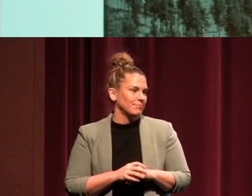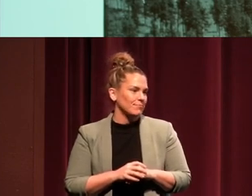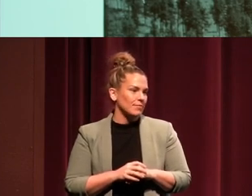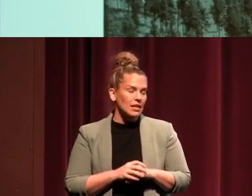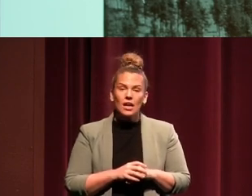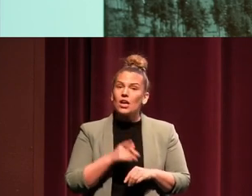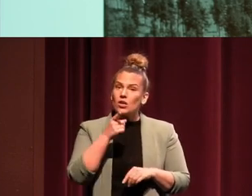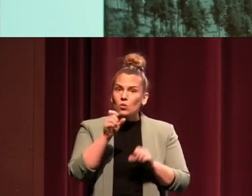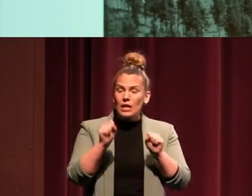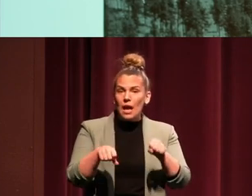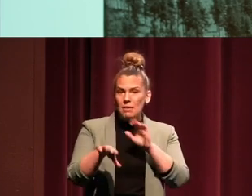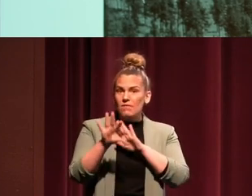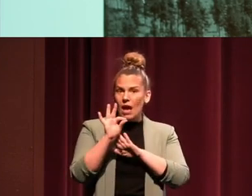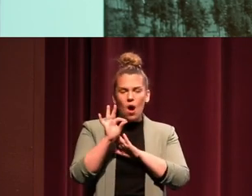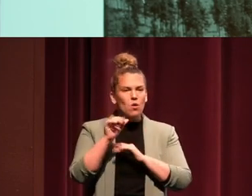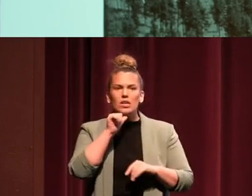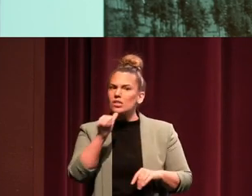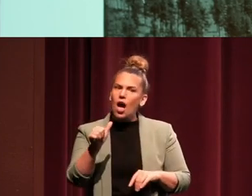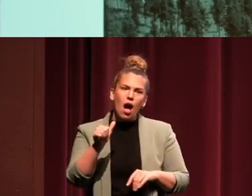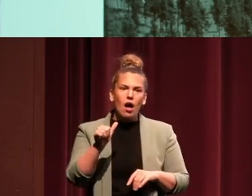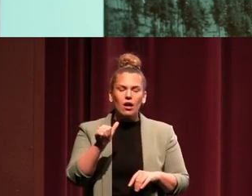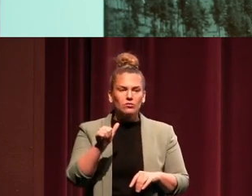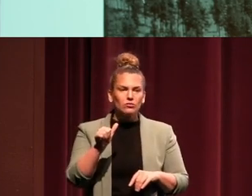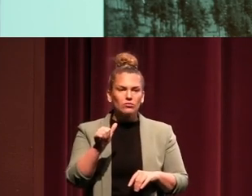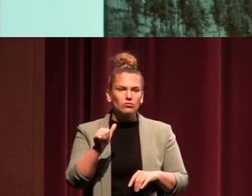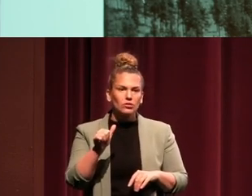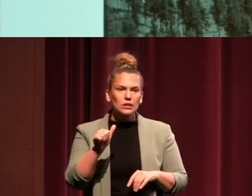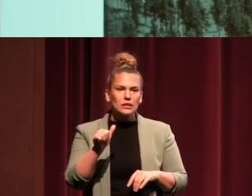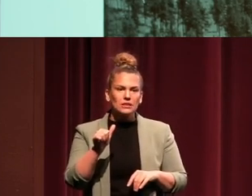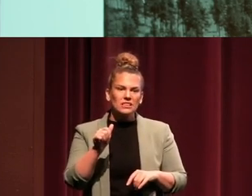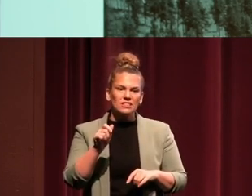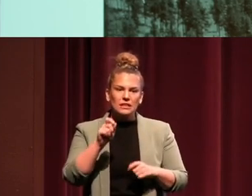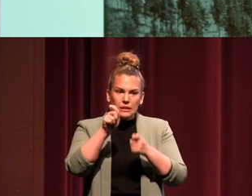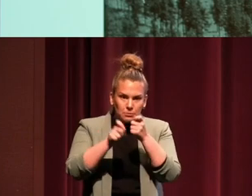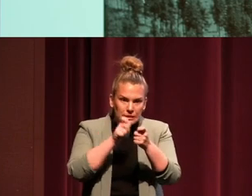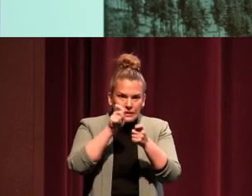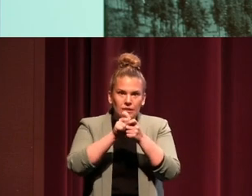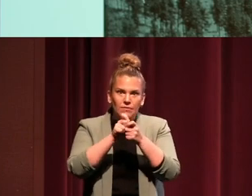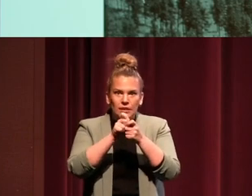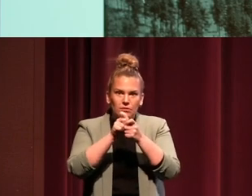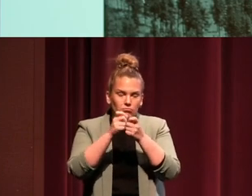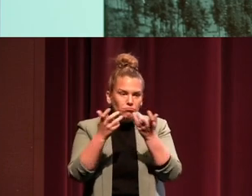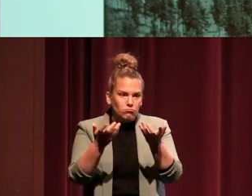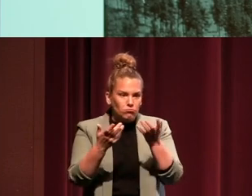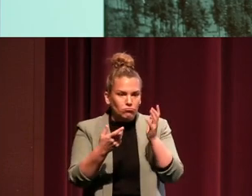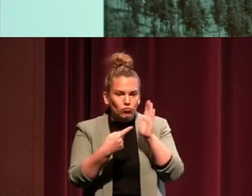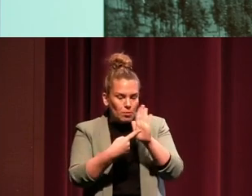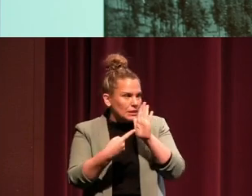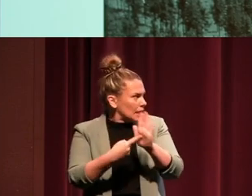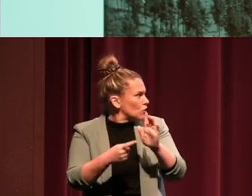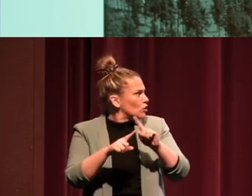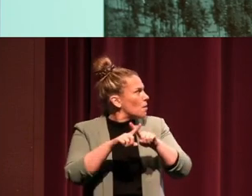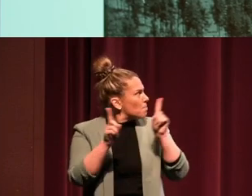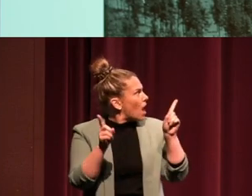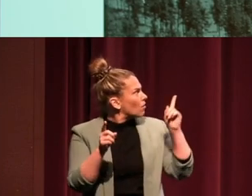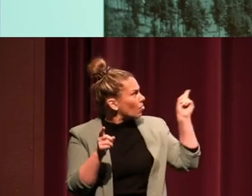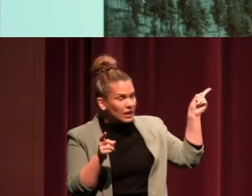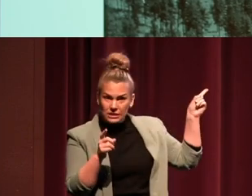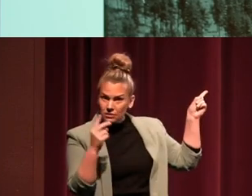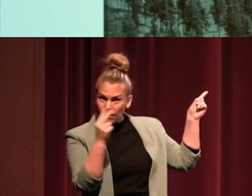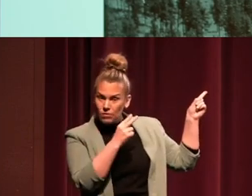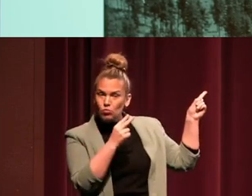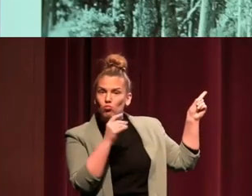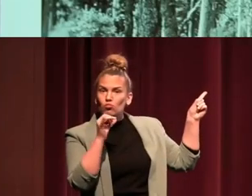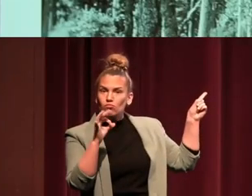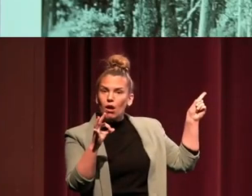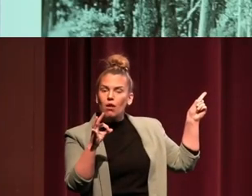Can be found. They're not necessarily objective representations of historical forests, although for what it's worth, this view of Eastern Oregon